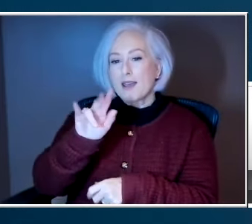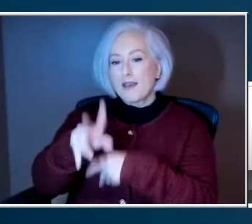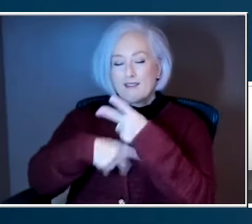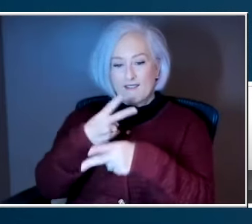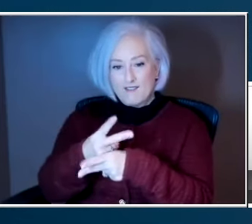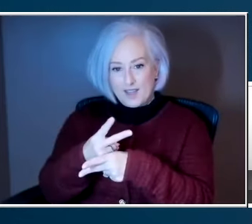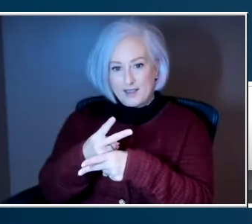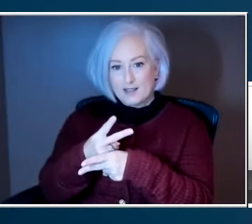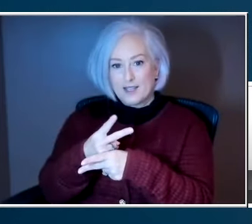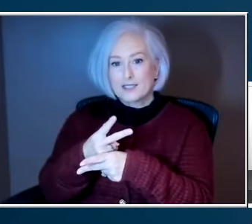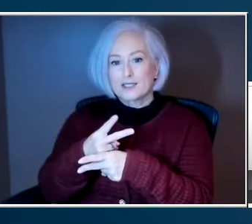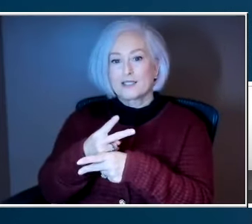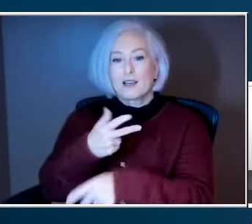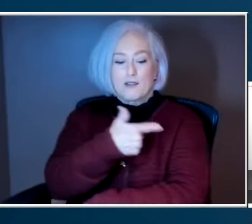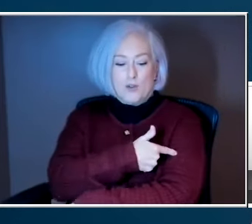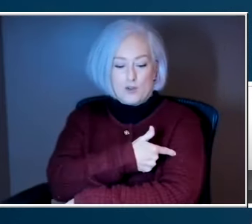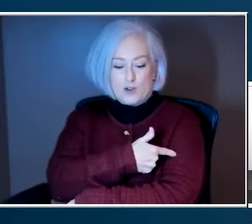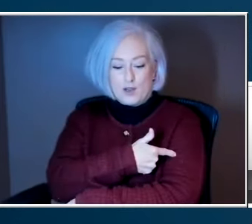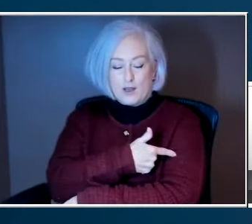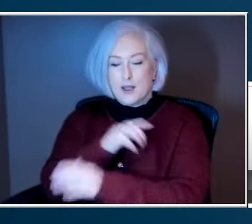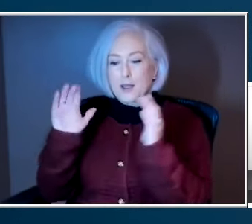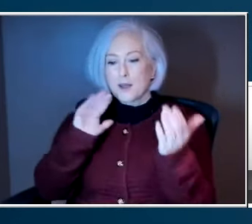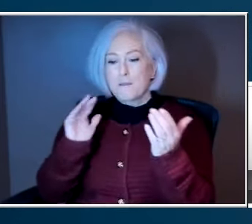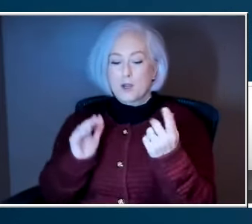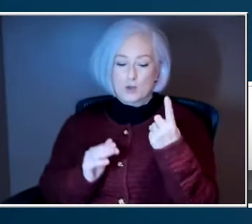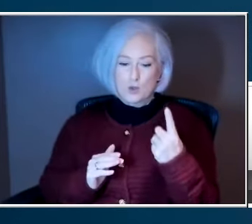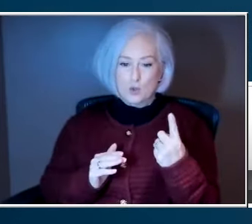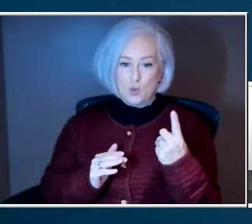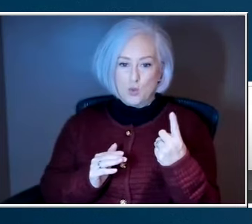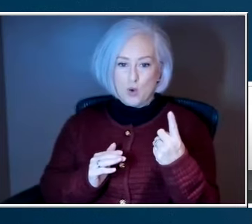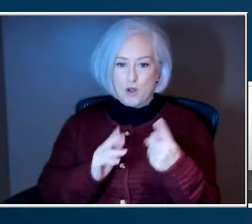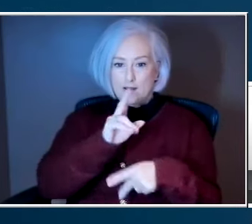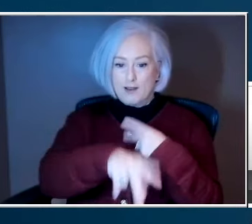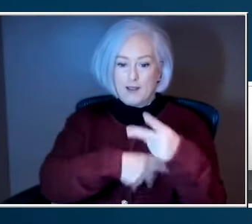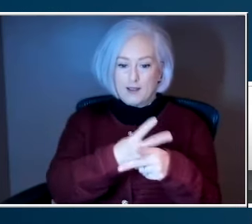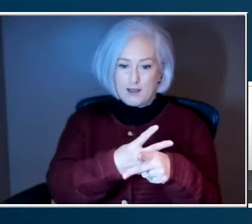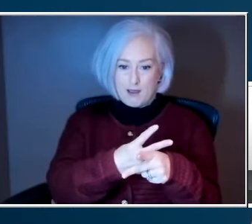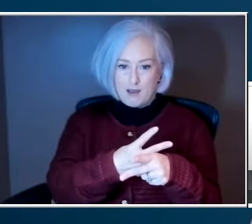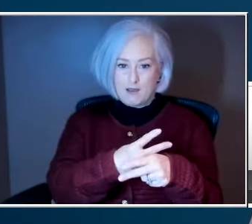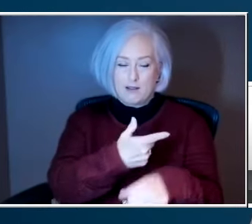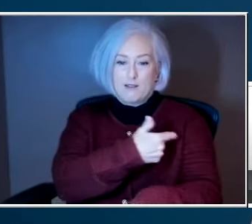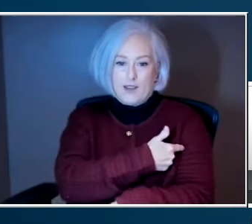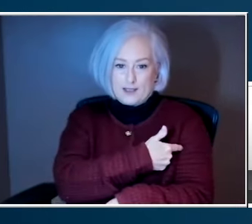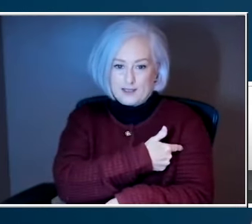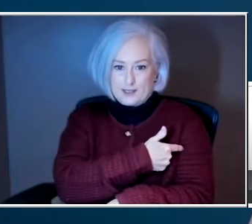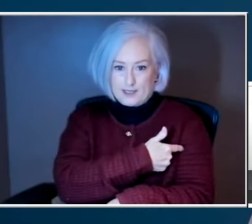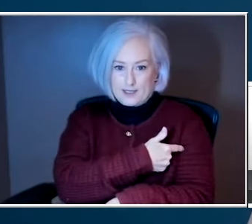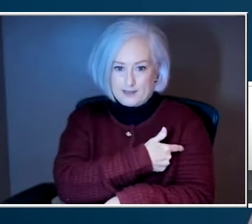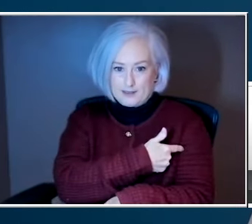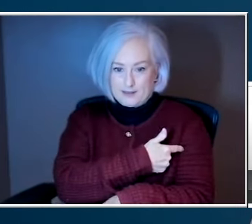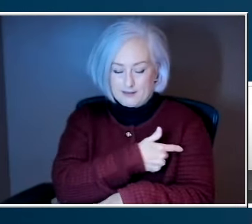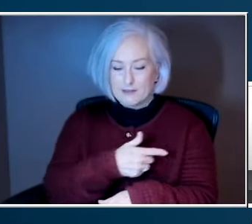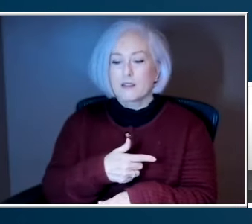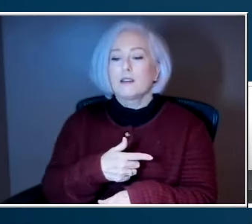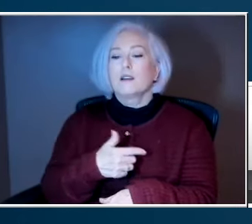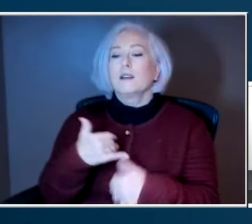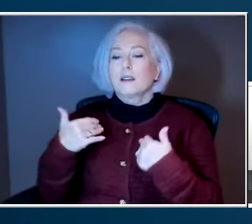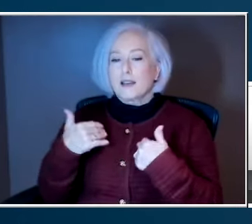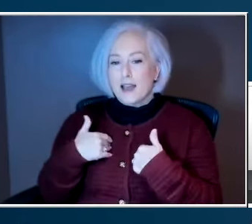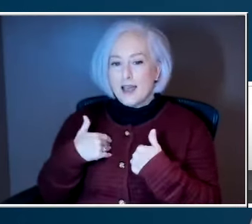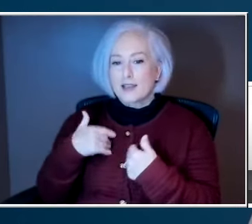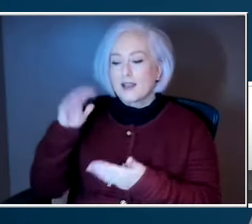just received the monovalent original vaccines, did have about a 50% decrease risk of